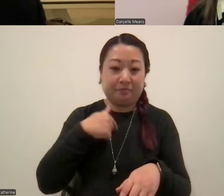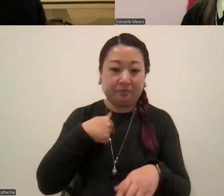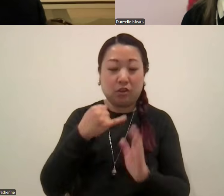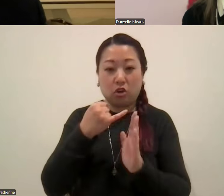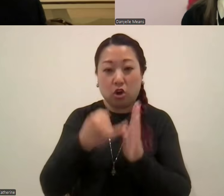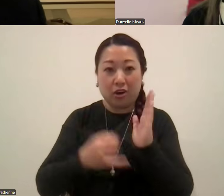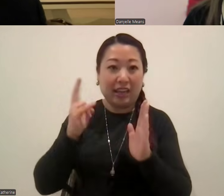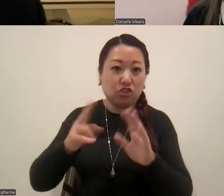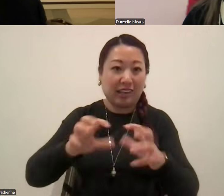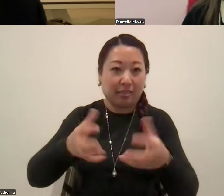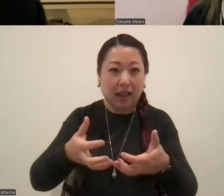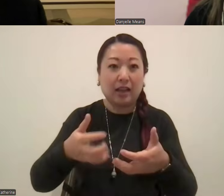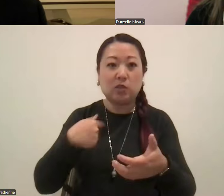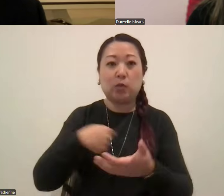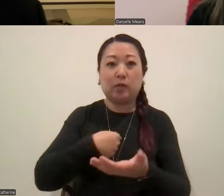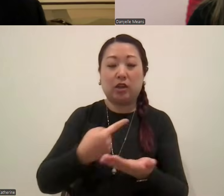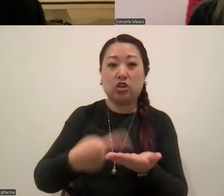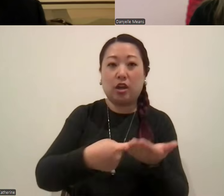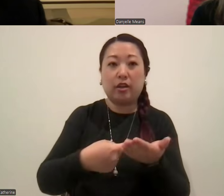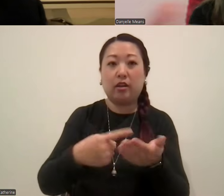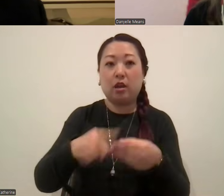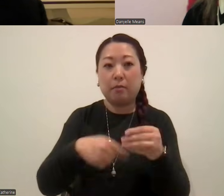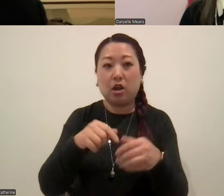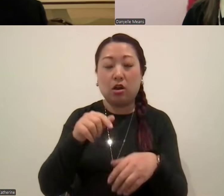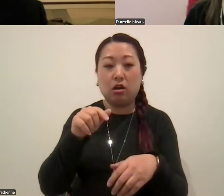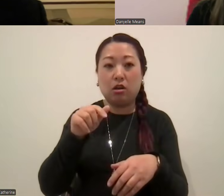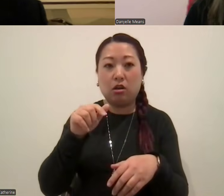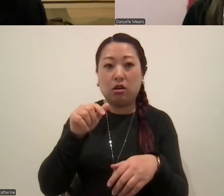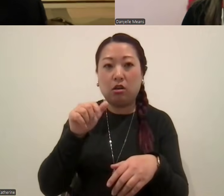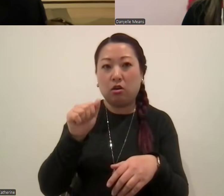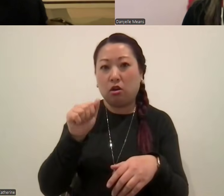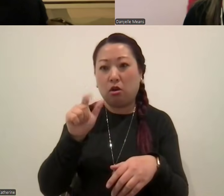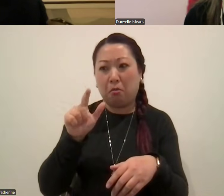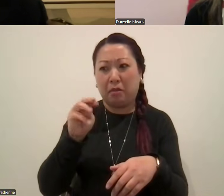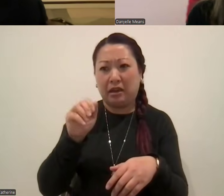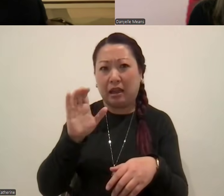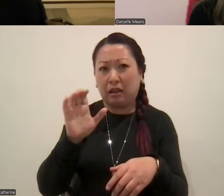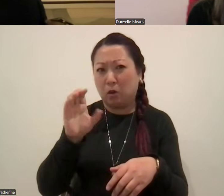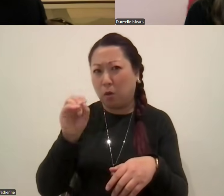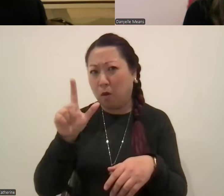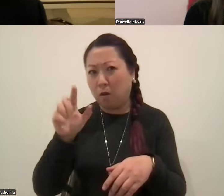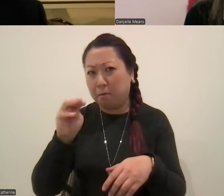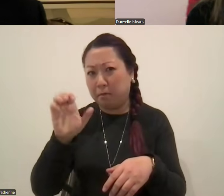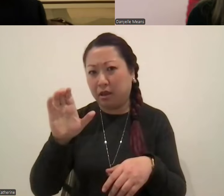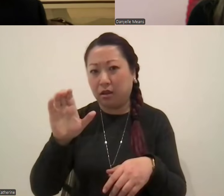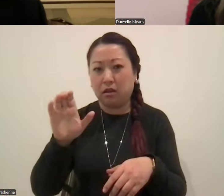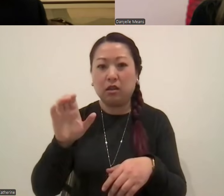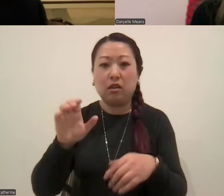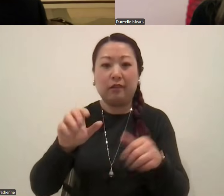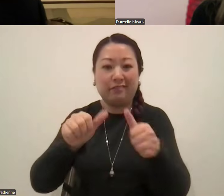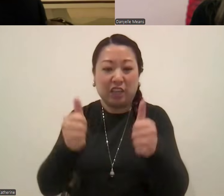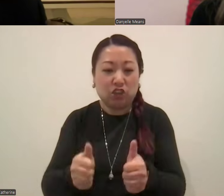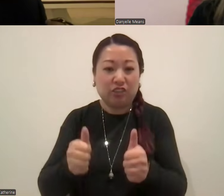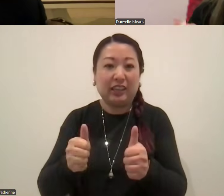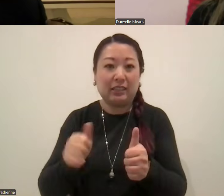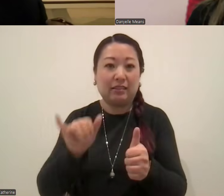about Olmec figurines, which for the art historical world were fertility